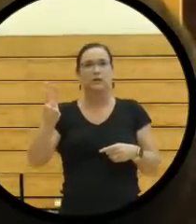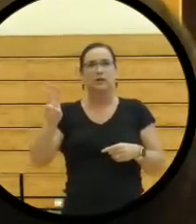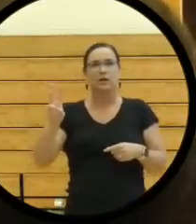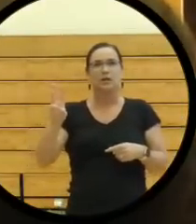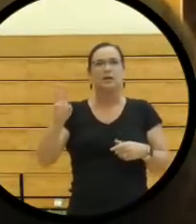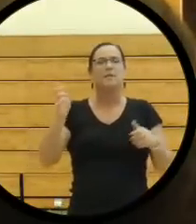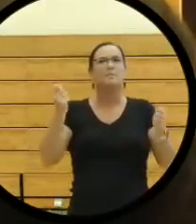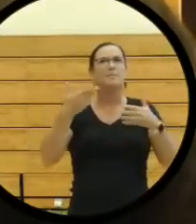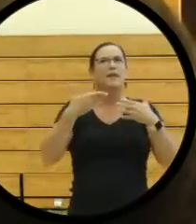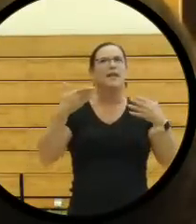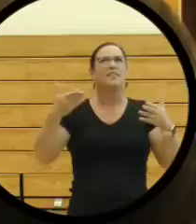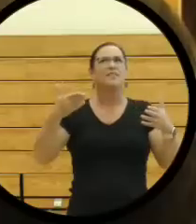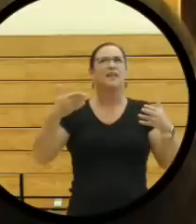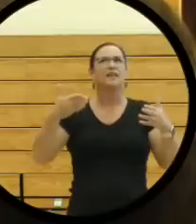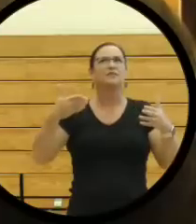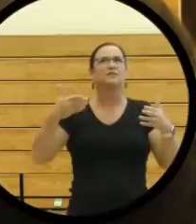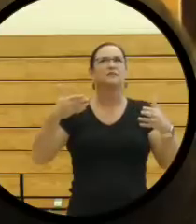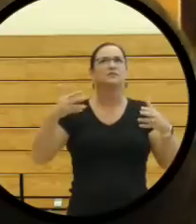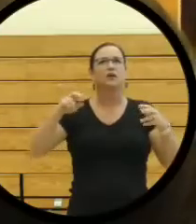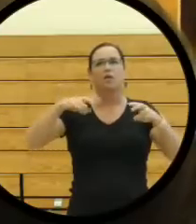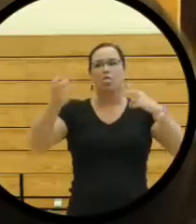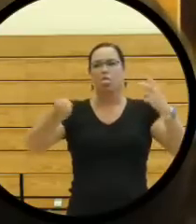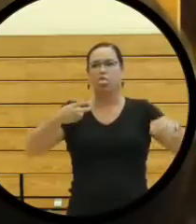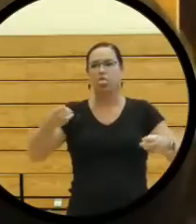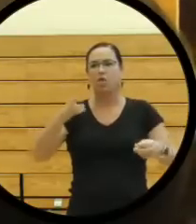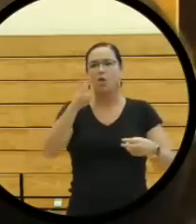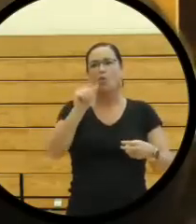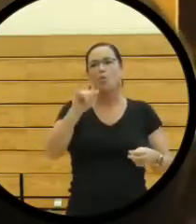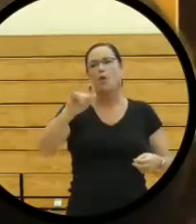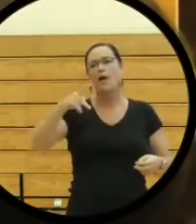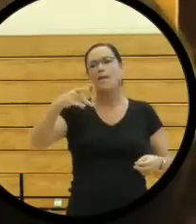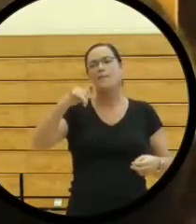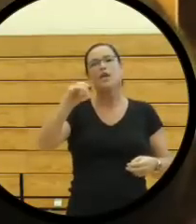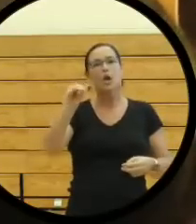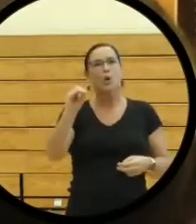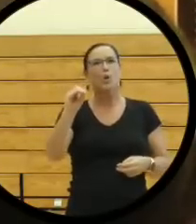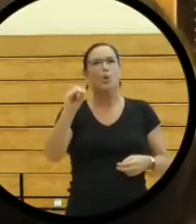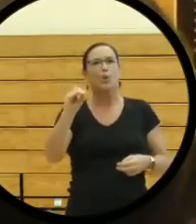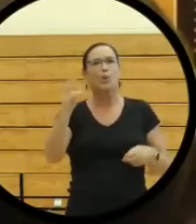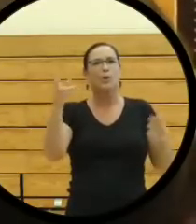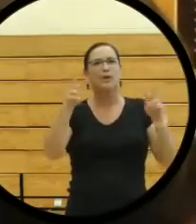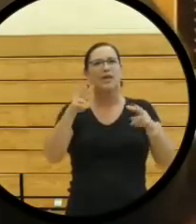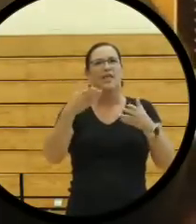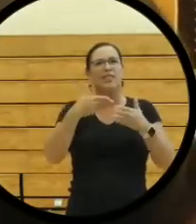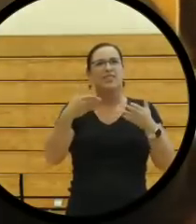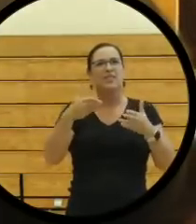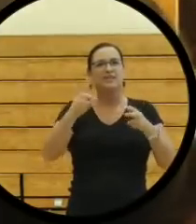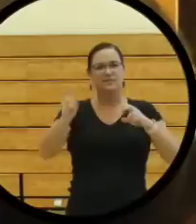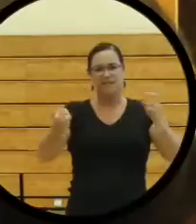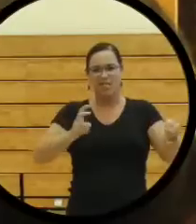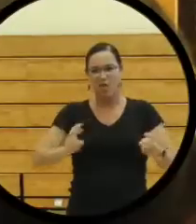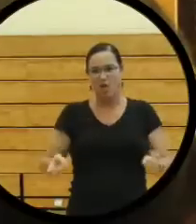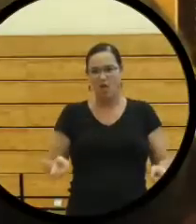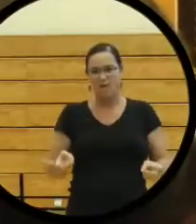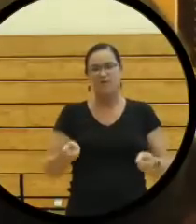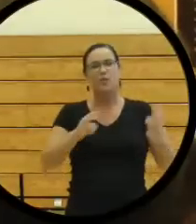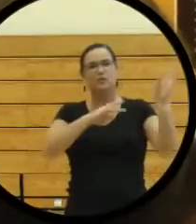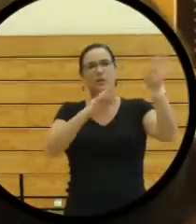of stuff loose in Waipio Valley and Kealakekua Bay and stuff, so pieces of things did fall off. So there were